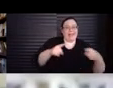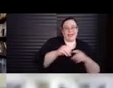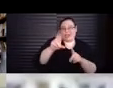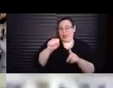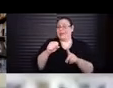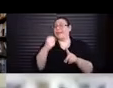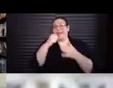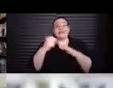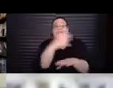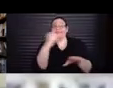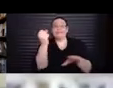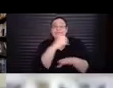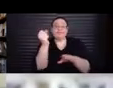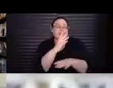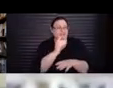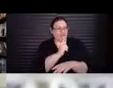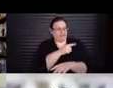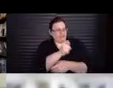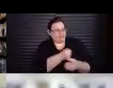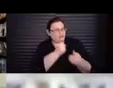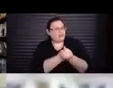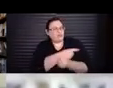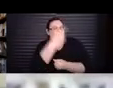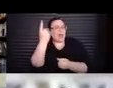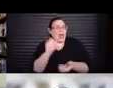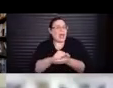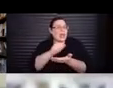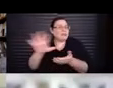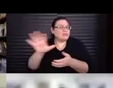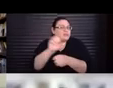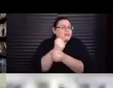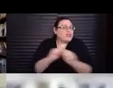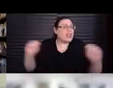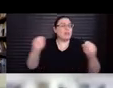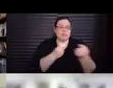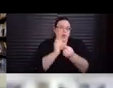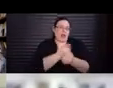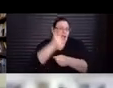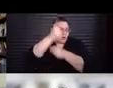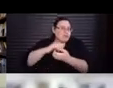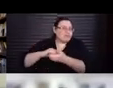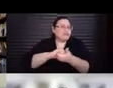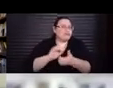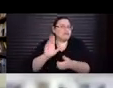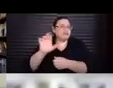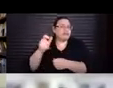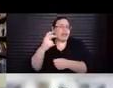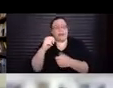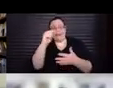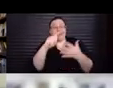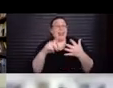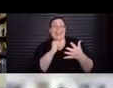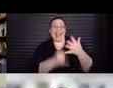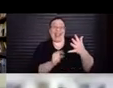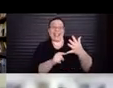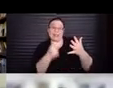these letters saying, we need to support Black abolition. We need to support our brethren. We need to do this and this. And then at the end, he would always be like,